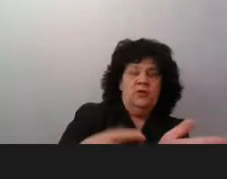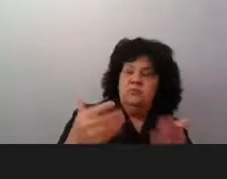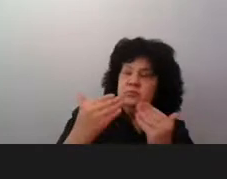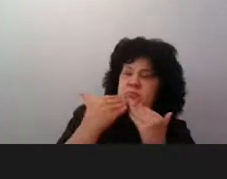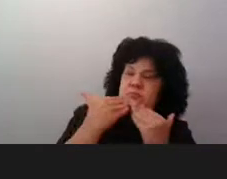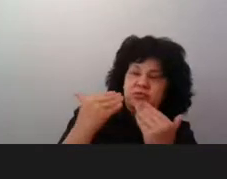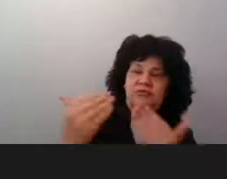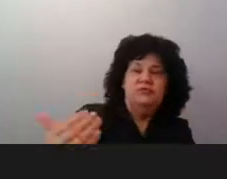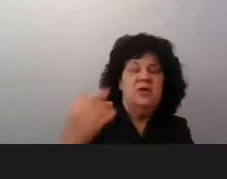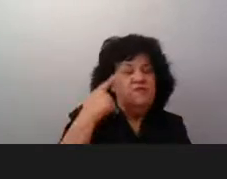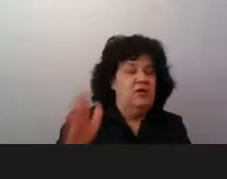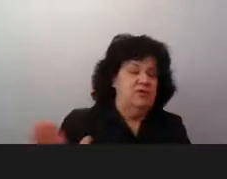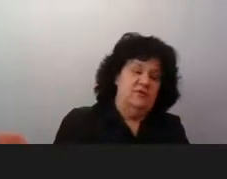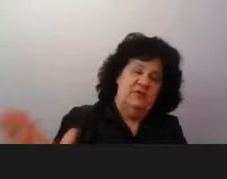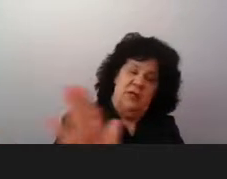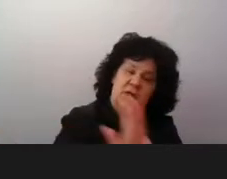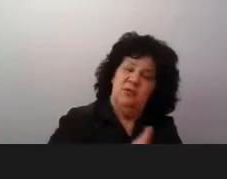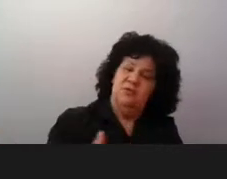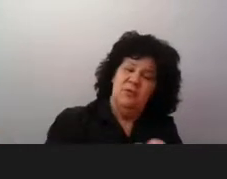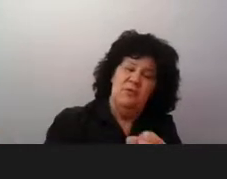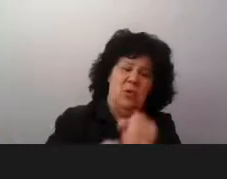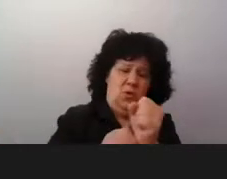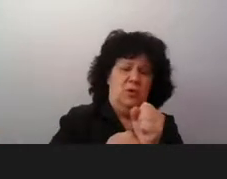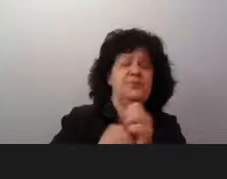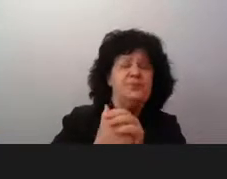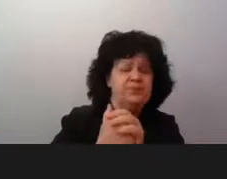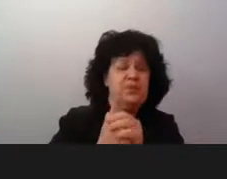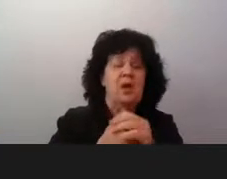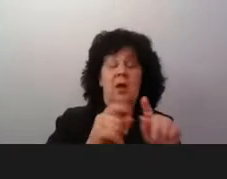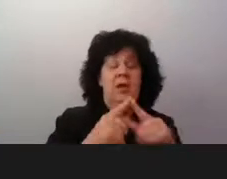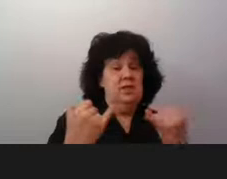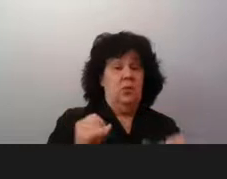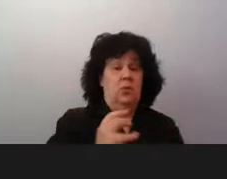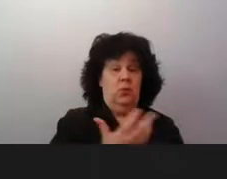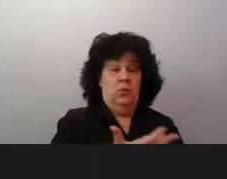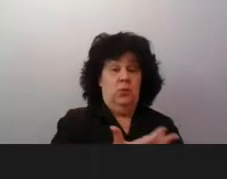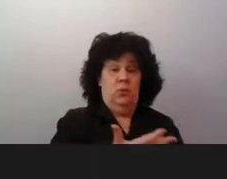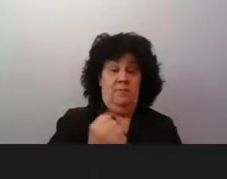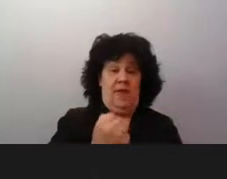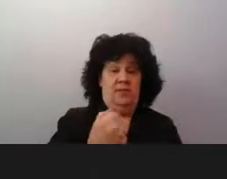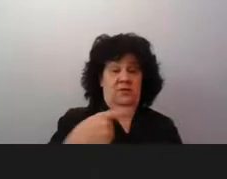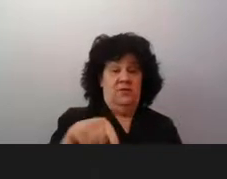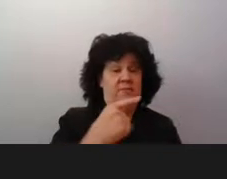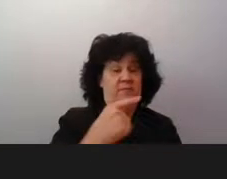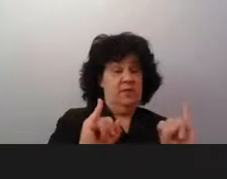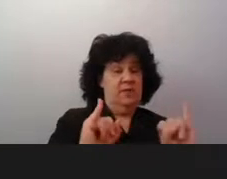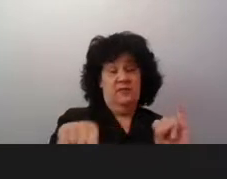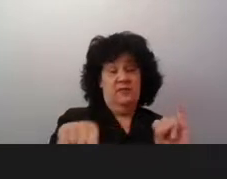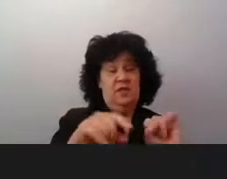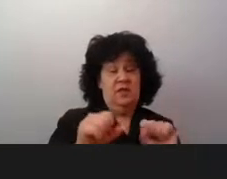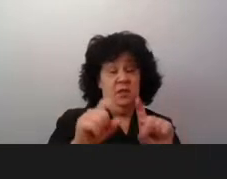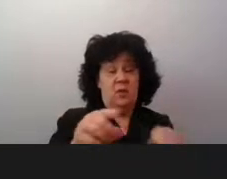which provided support to all of the smaller agencies. But now we've actually made them independent, where they can go in and manage